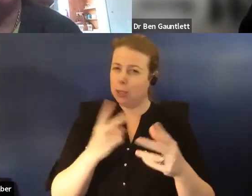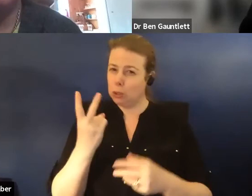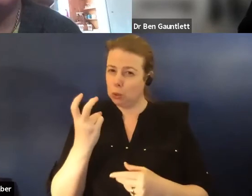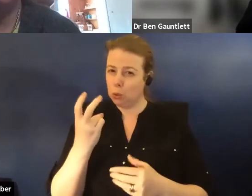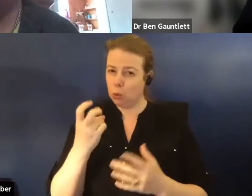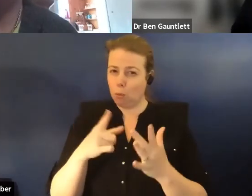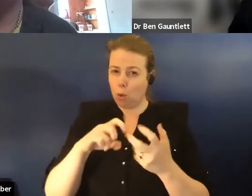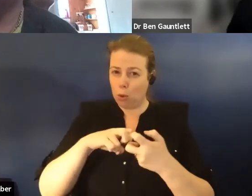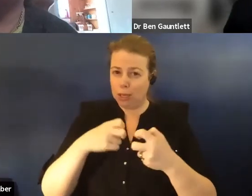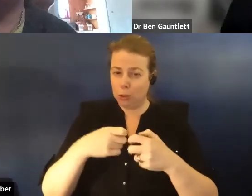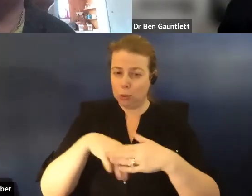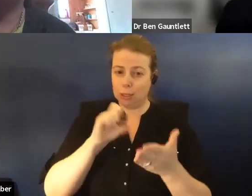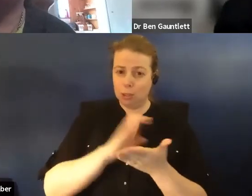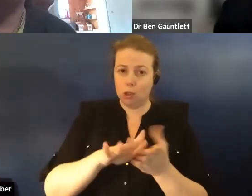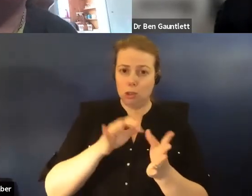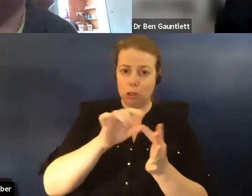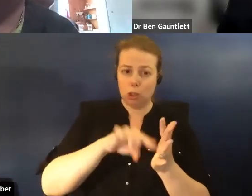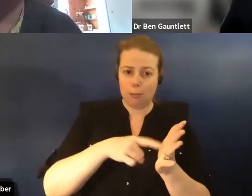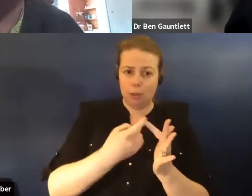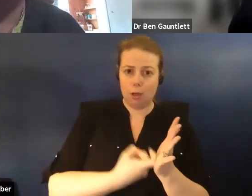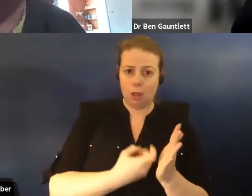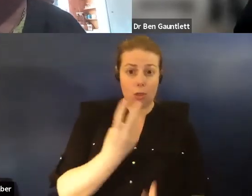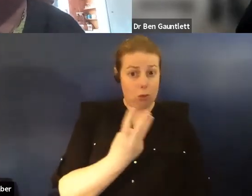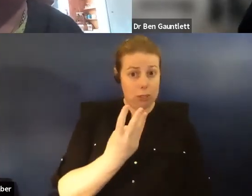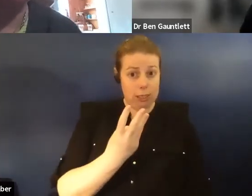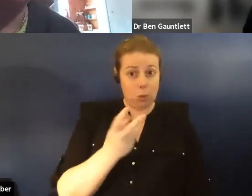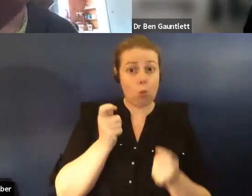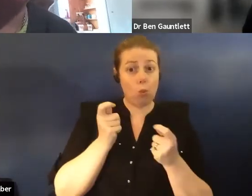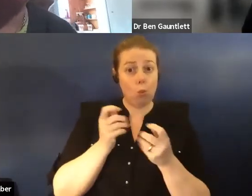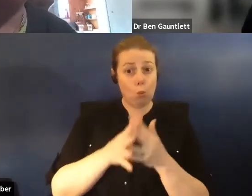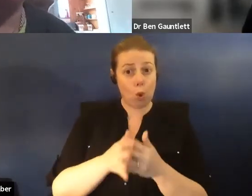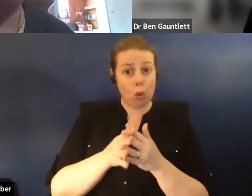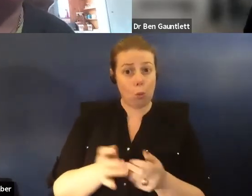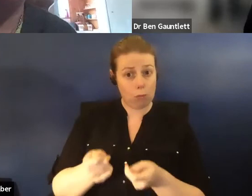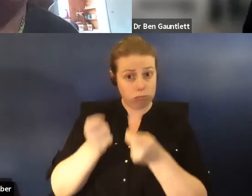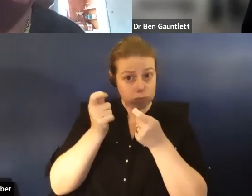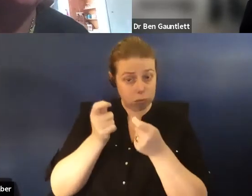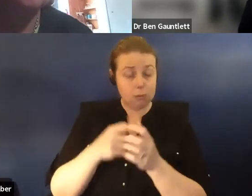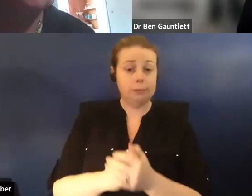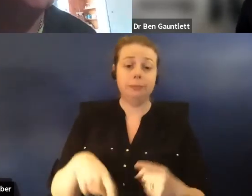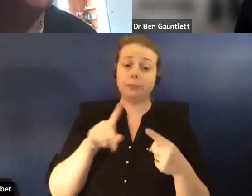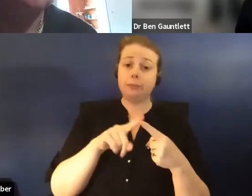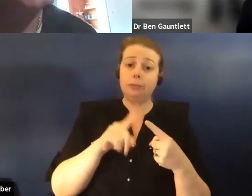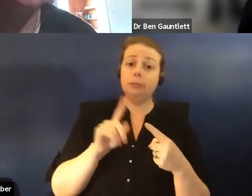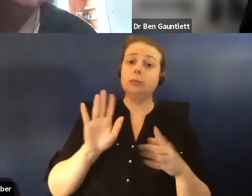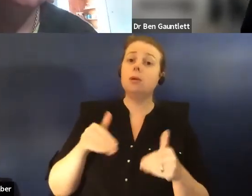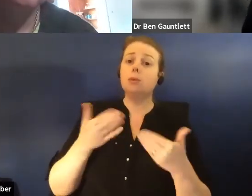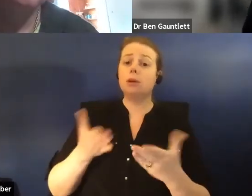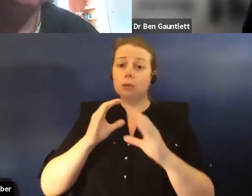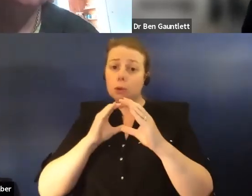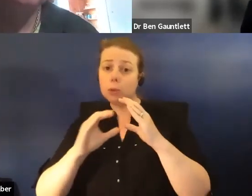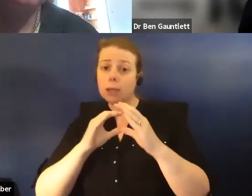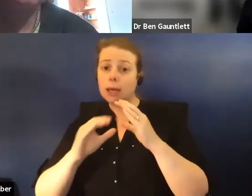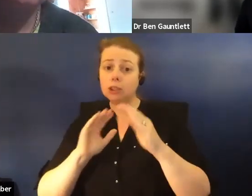Chapter 13 which are worth highlighting. One of those is the provision of communication in relation